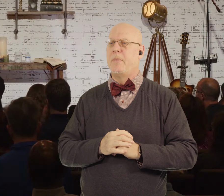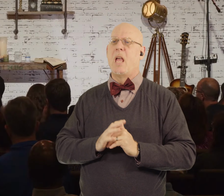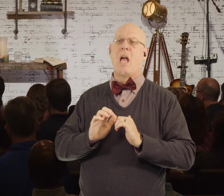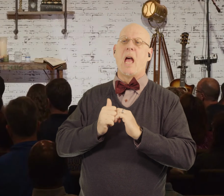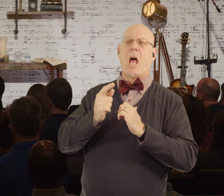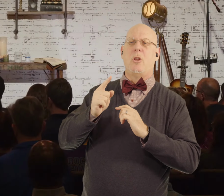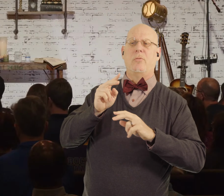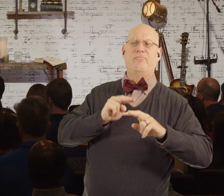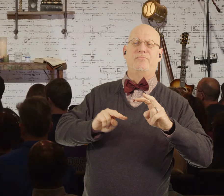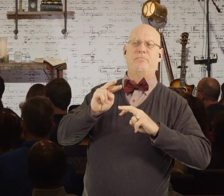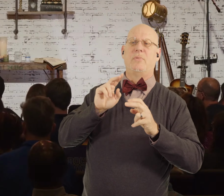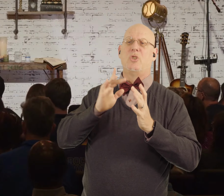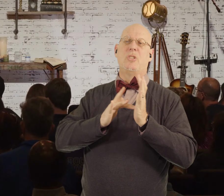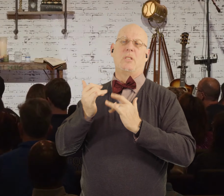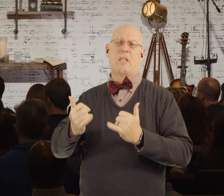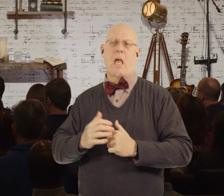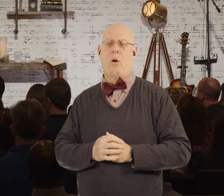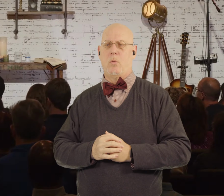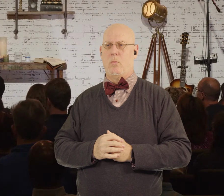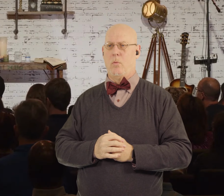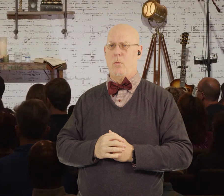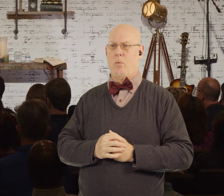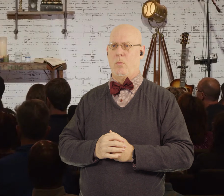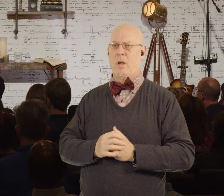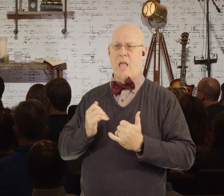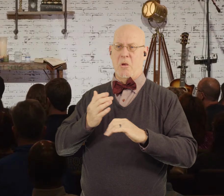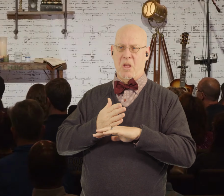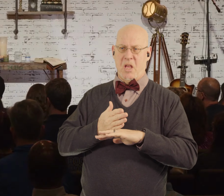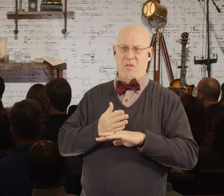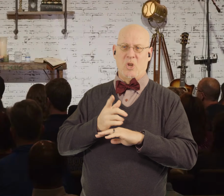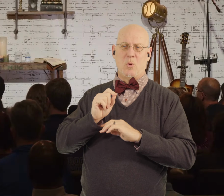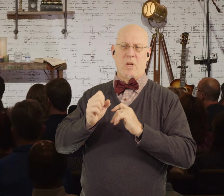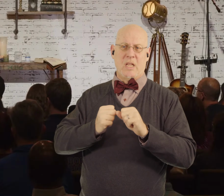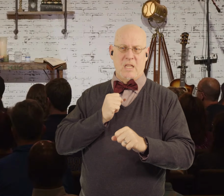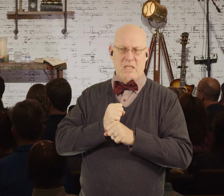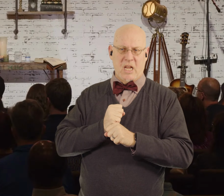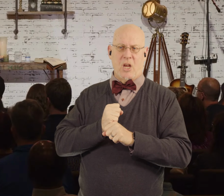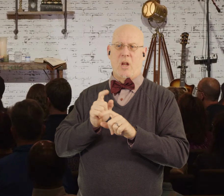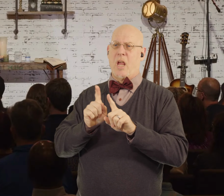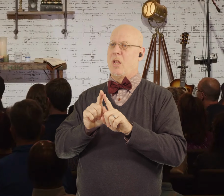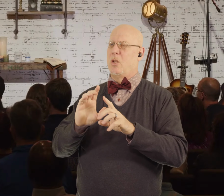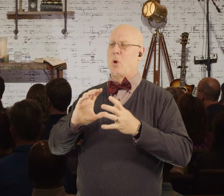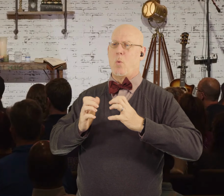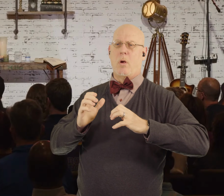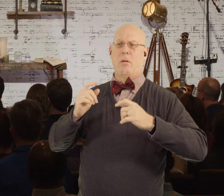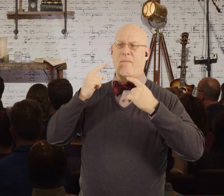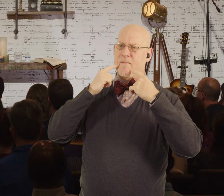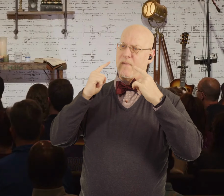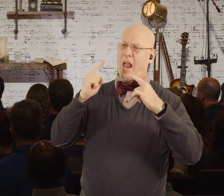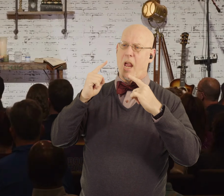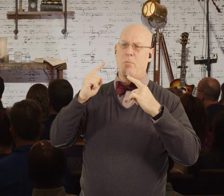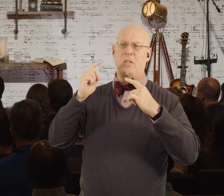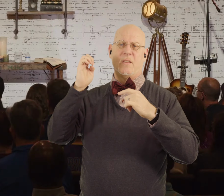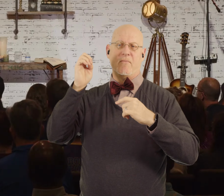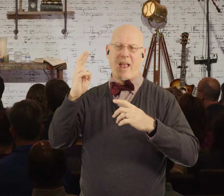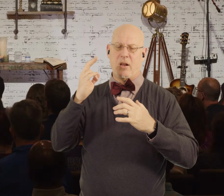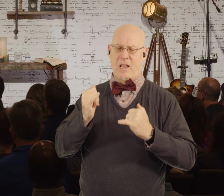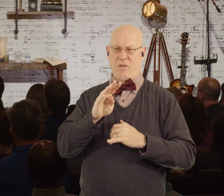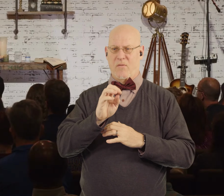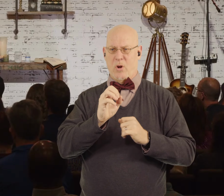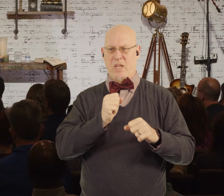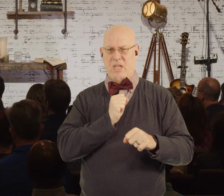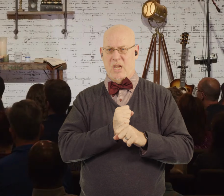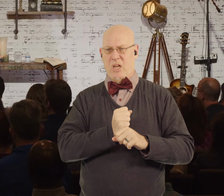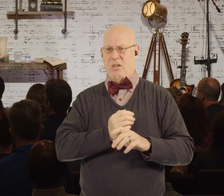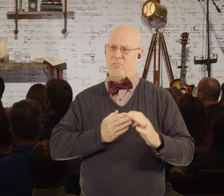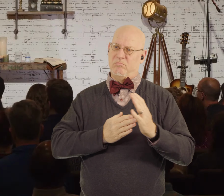Templeton, and how do you assess this Jesus now? Now, after 20 years spent as a worldwide known,